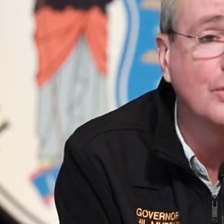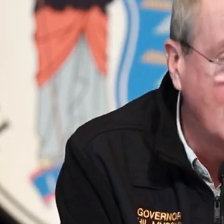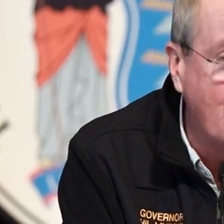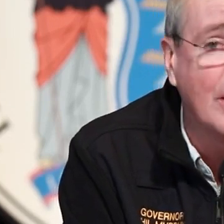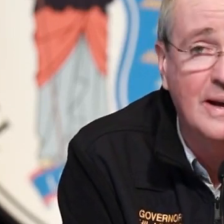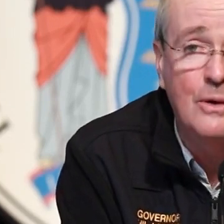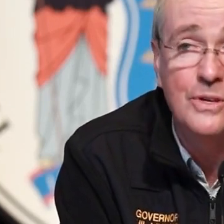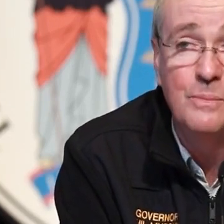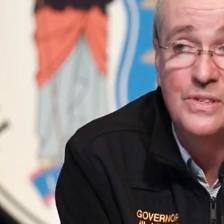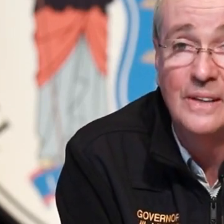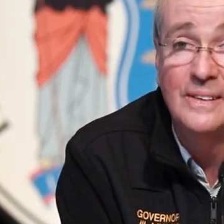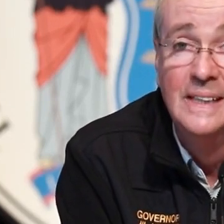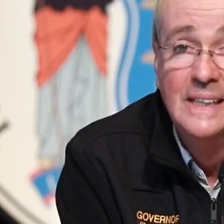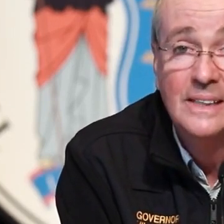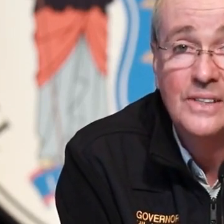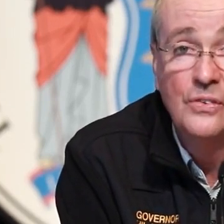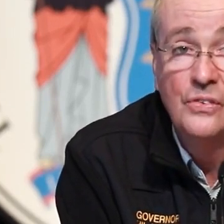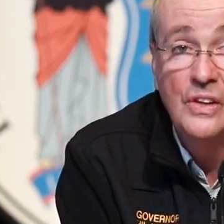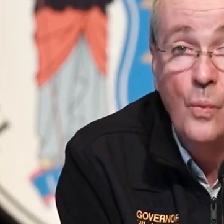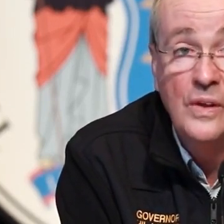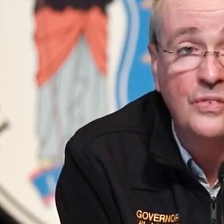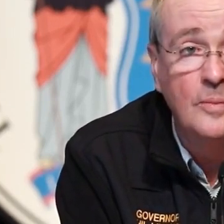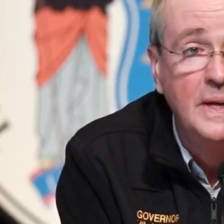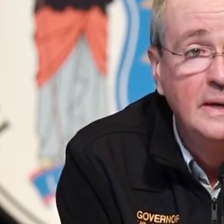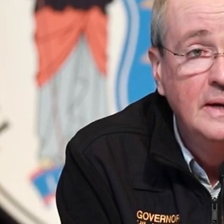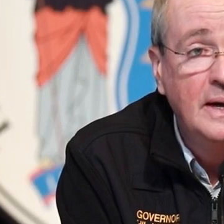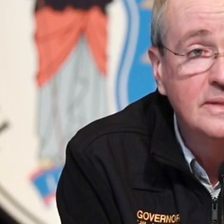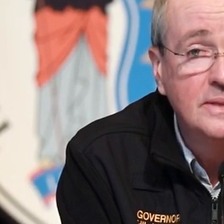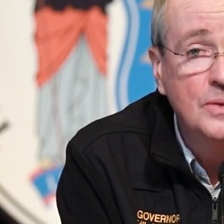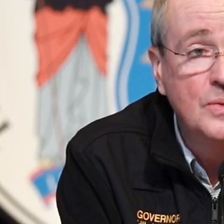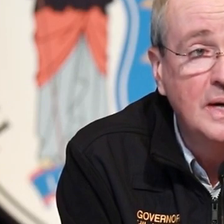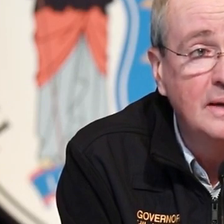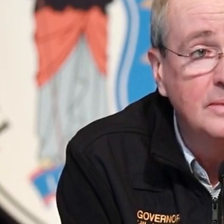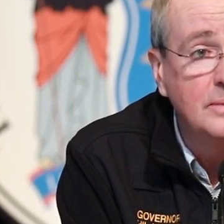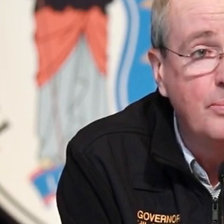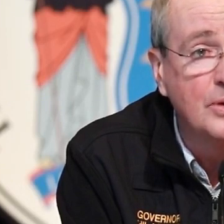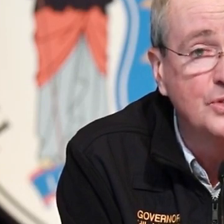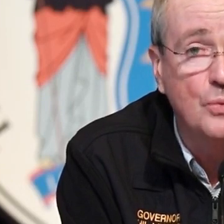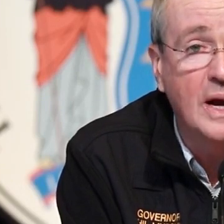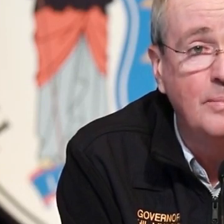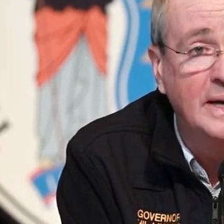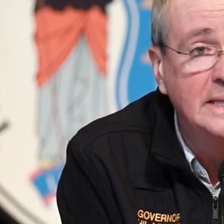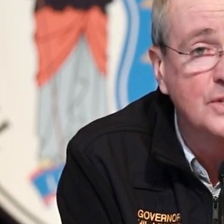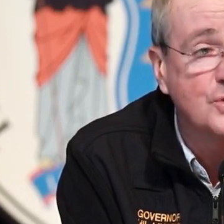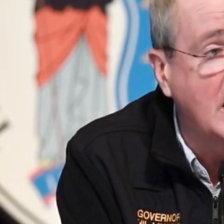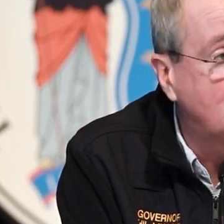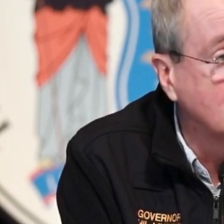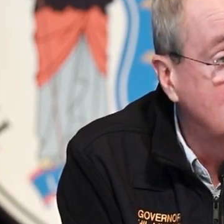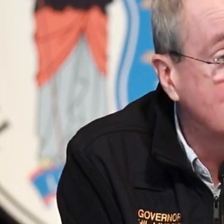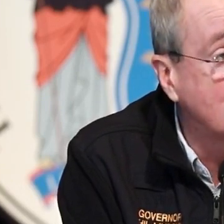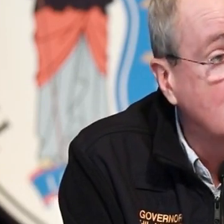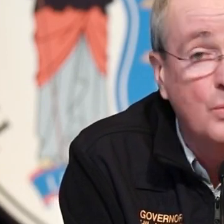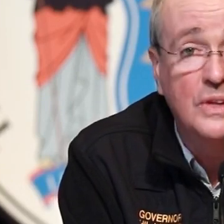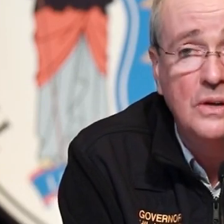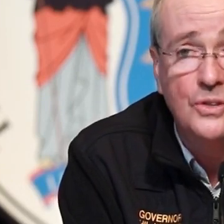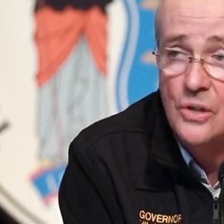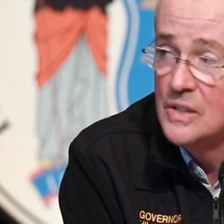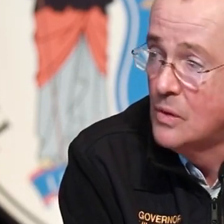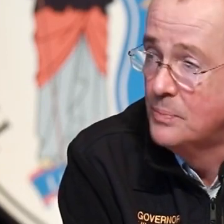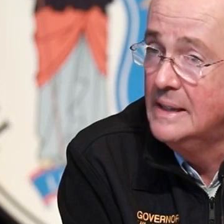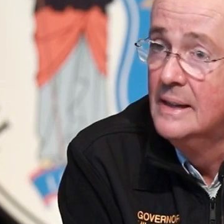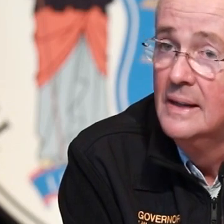but there's one part of Congress in particular that doesn't see the wisdom to put direct money into states. Let me just tell you what